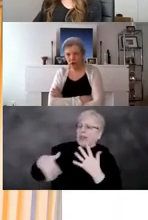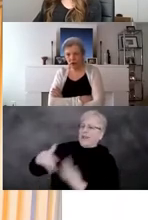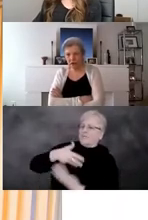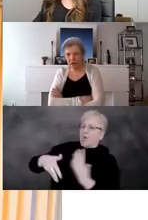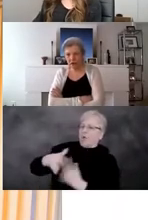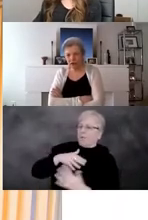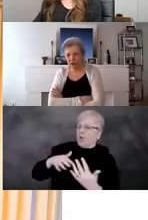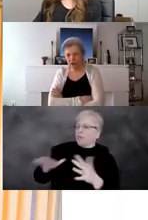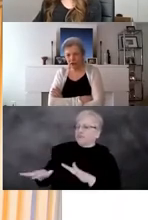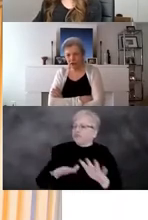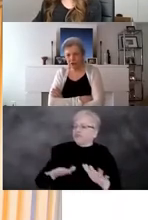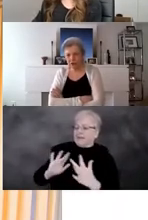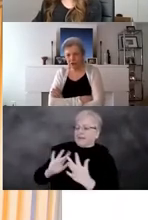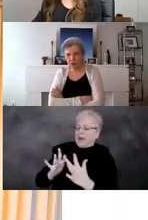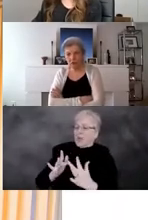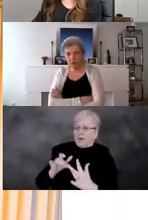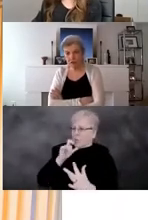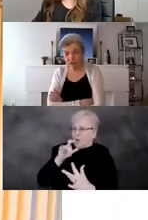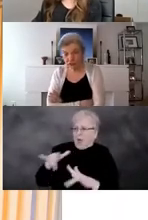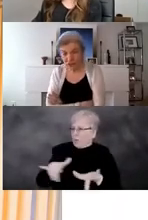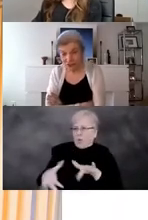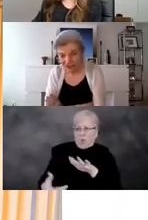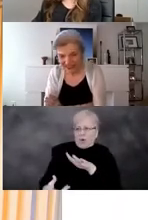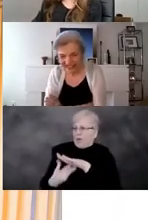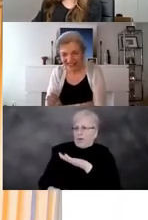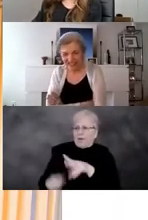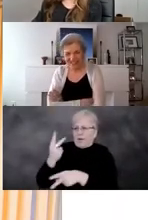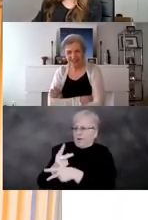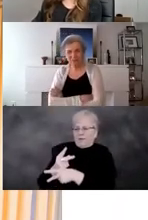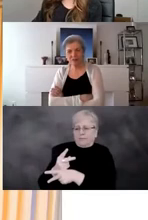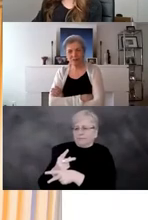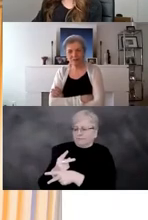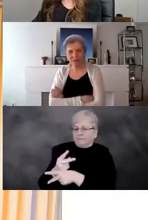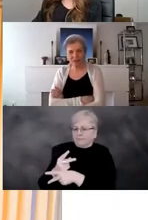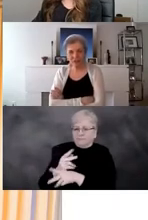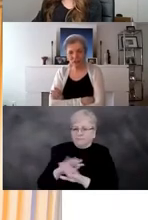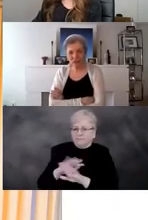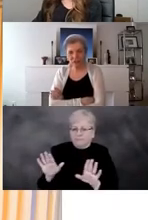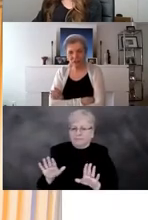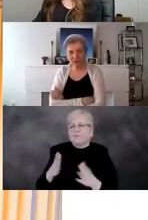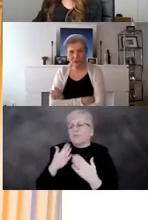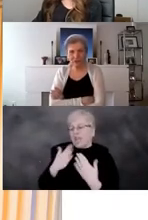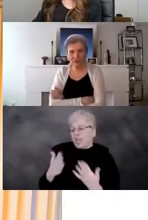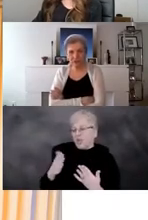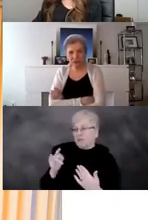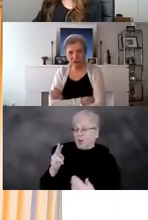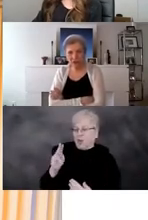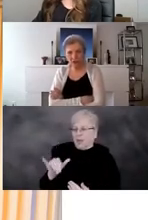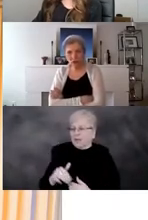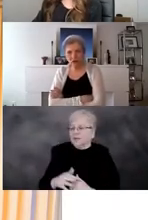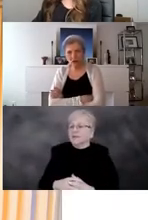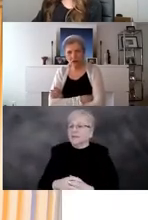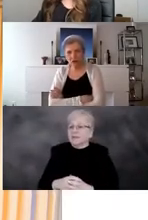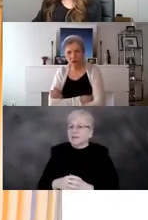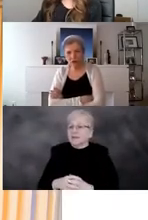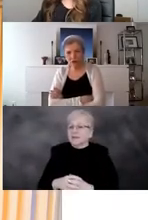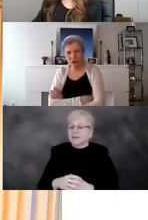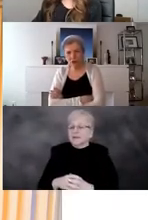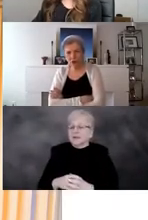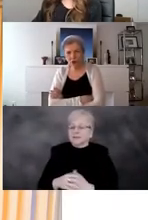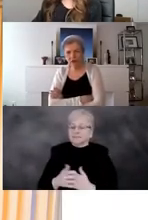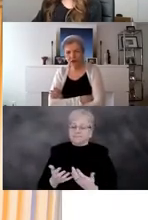recording it. The, uh, that's an easier question. Um, thanks, Tony. Uh, the, uh, what are,